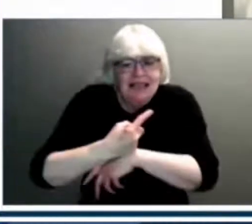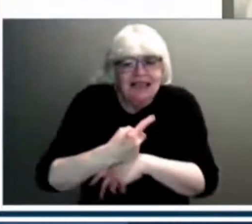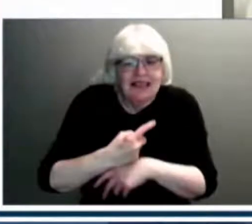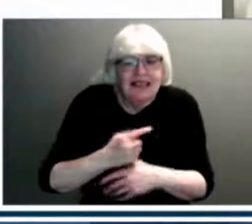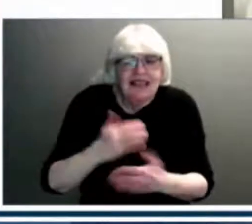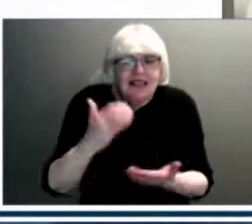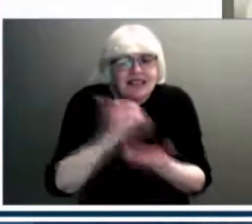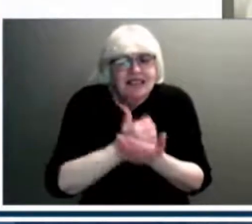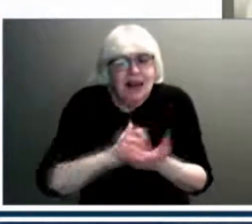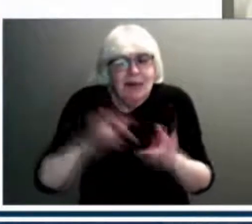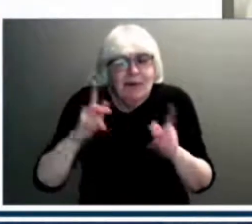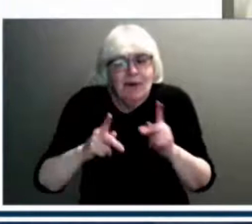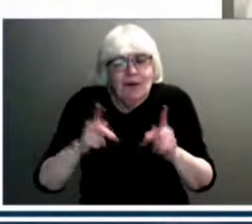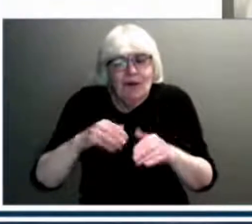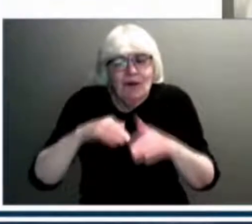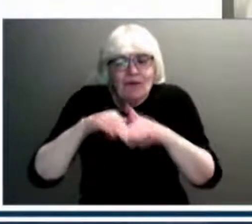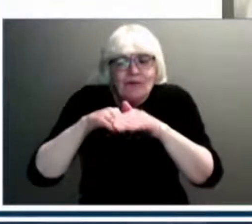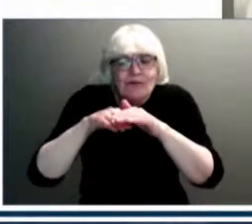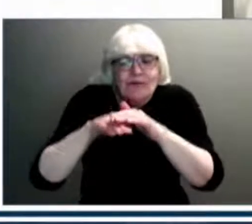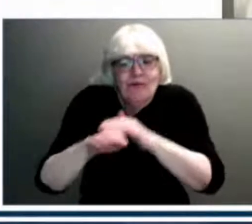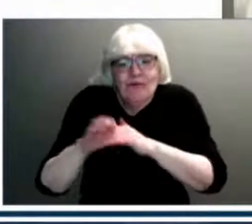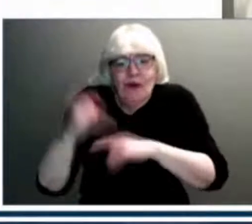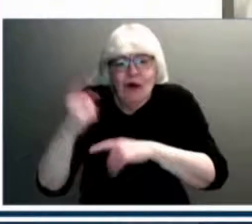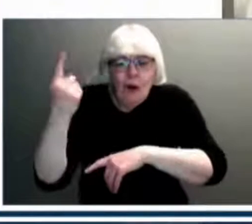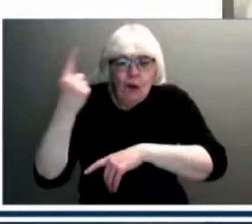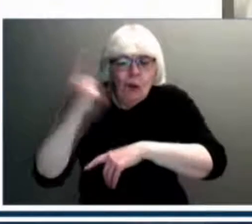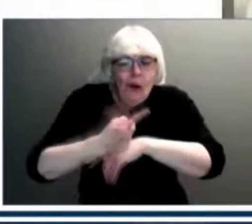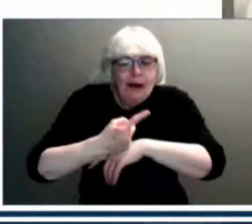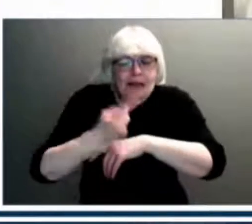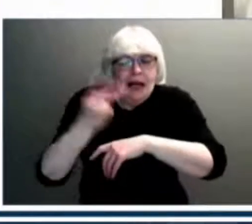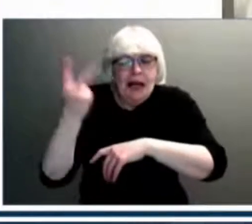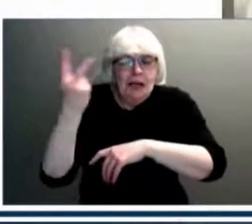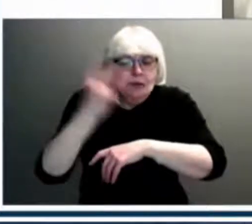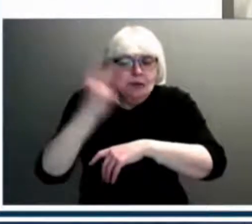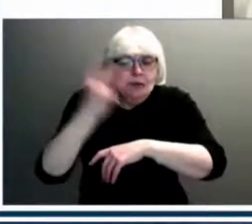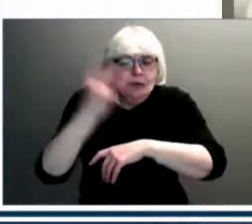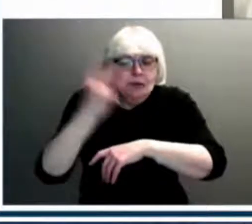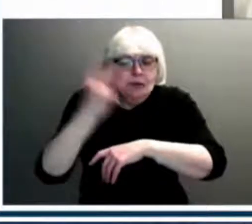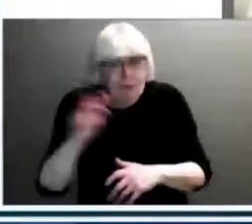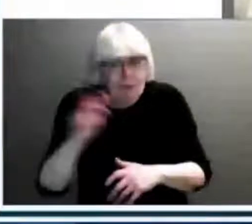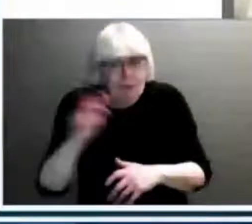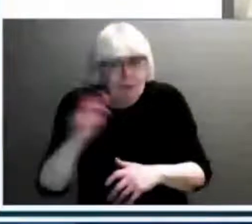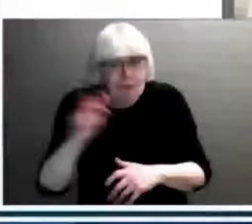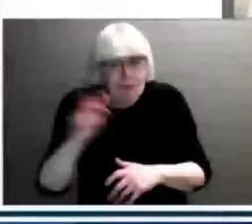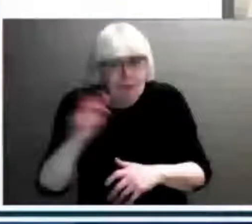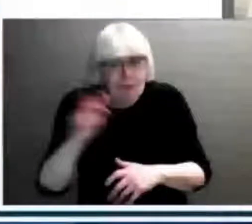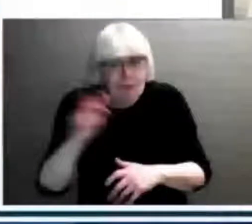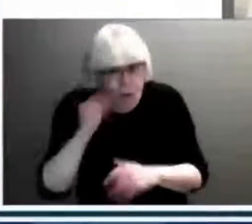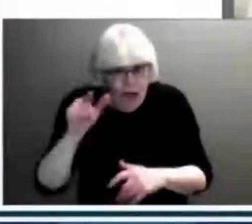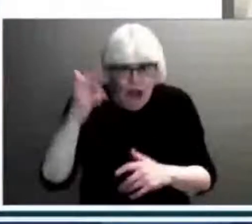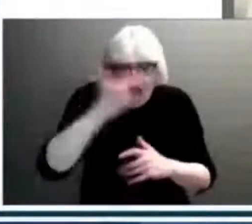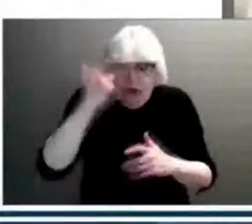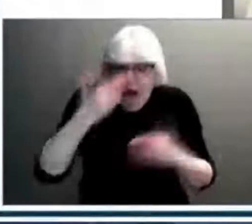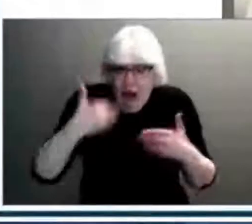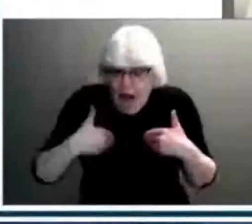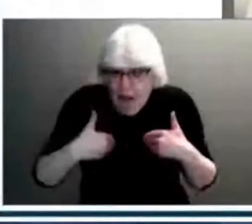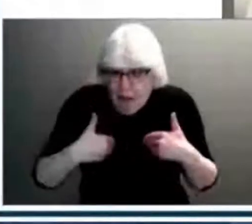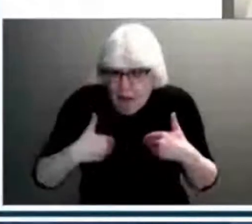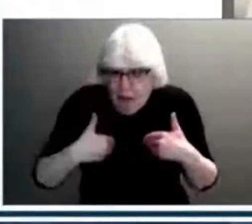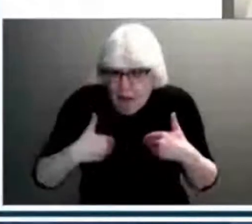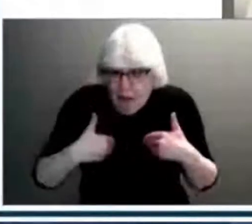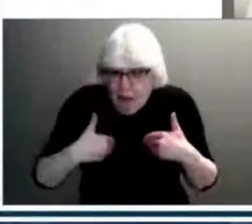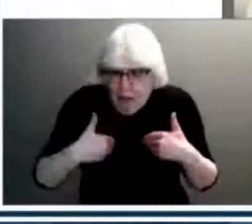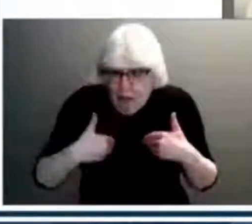better vaccinated? And what's the situation for those specifically in ICU and